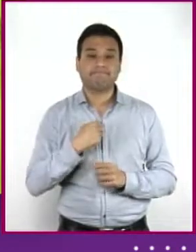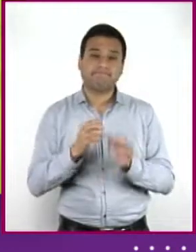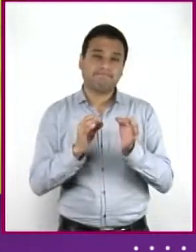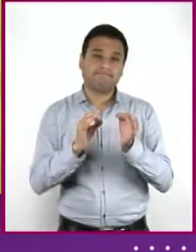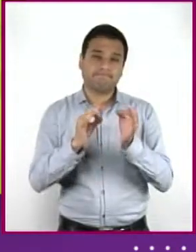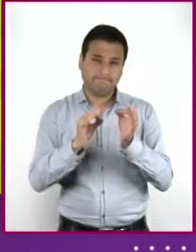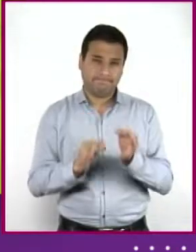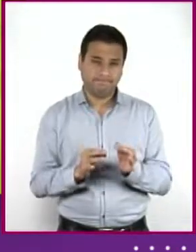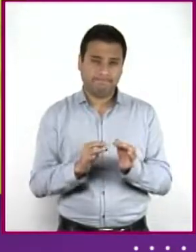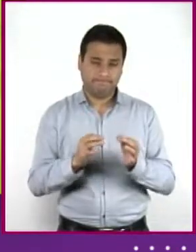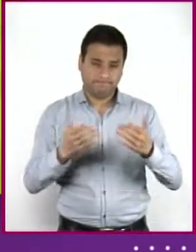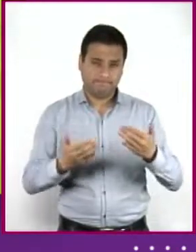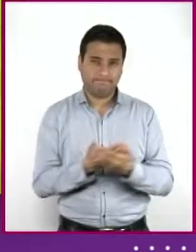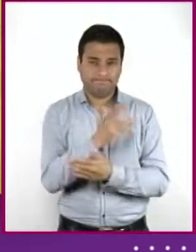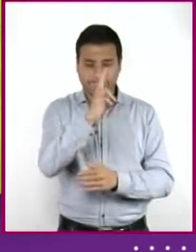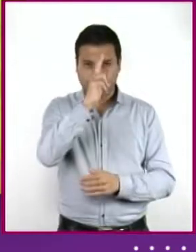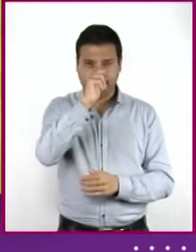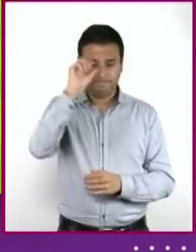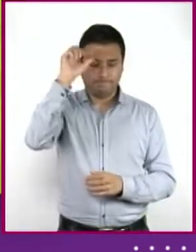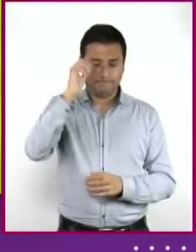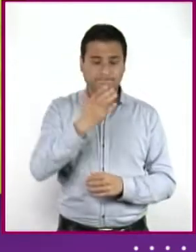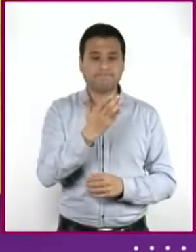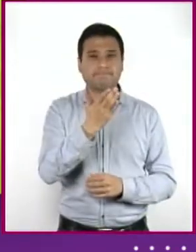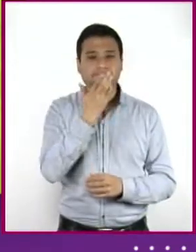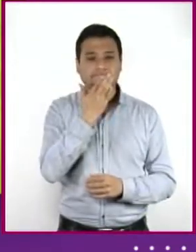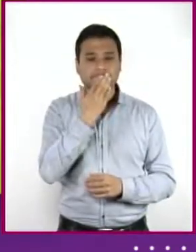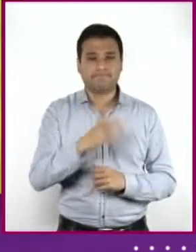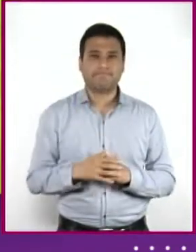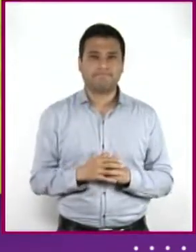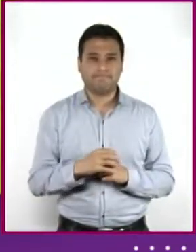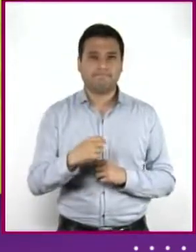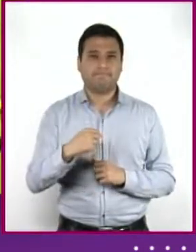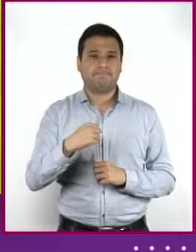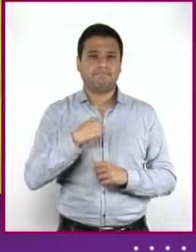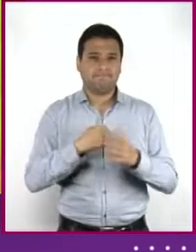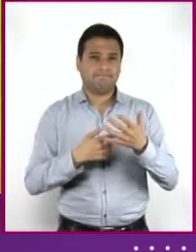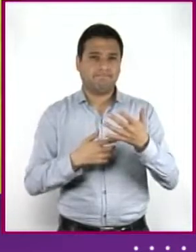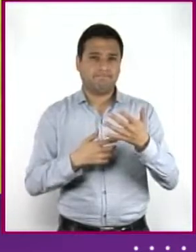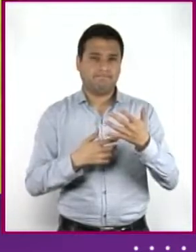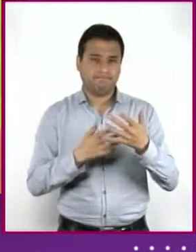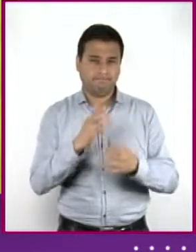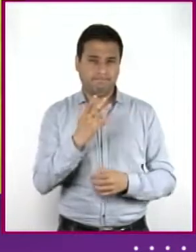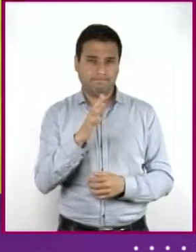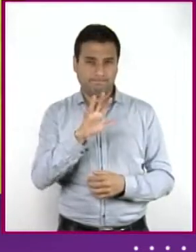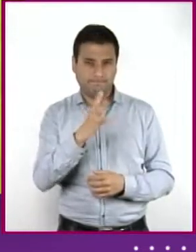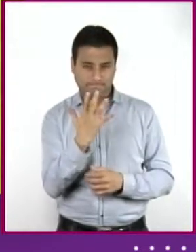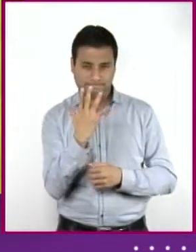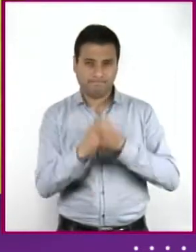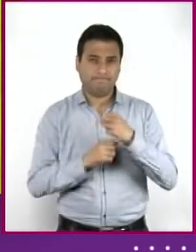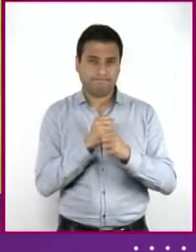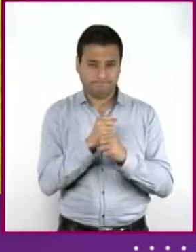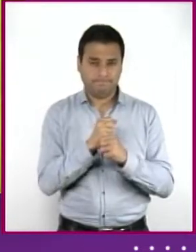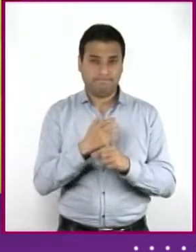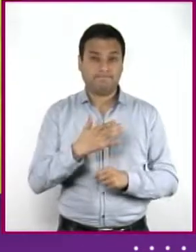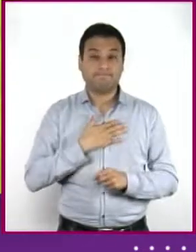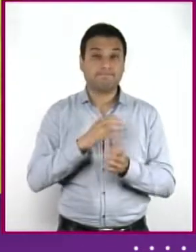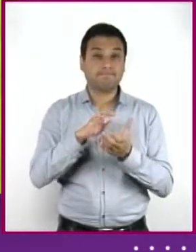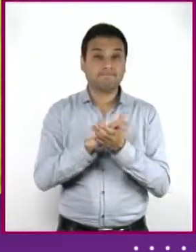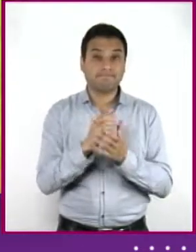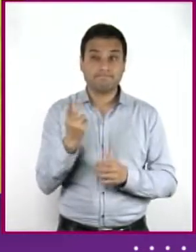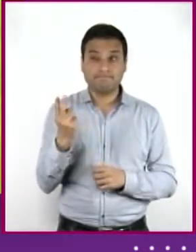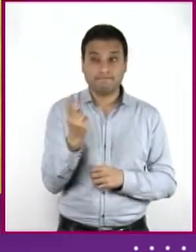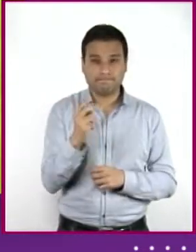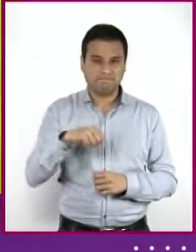Hermosillo, Sonora. I'm 58 years old. I'm an astronomer, and I manage the center along with my husband,